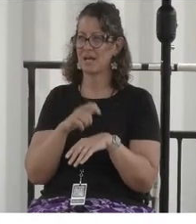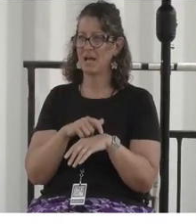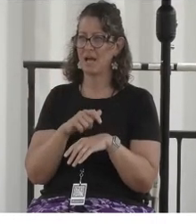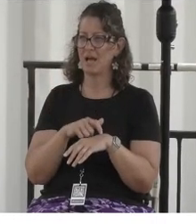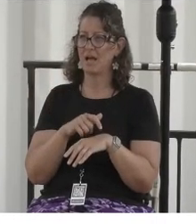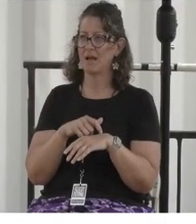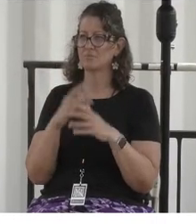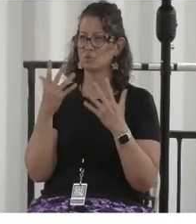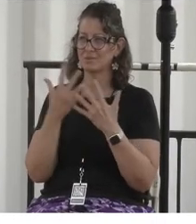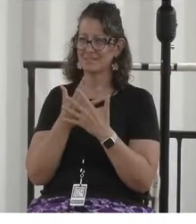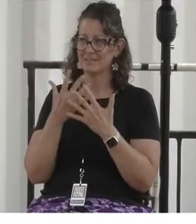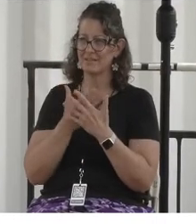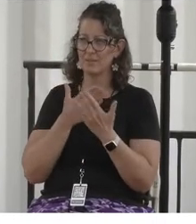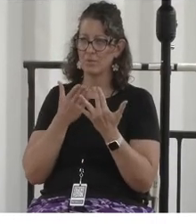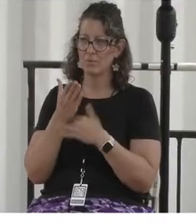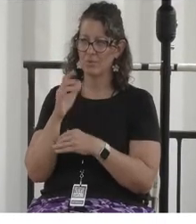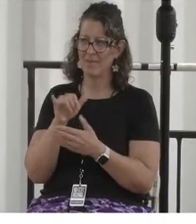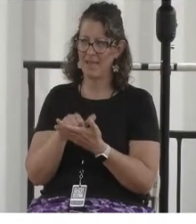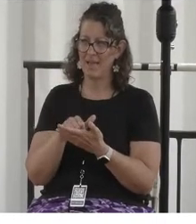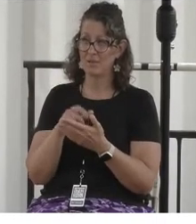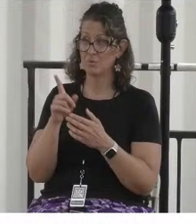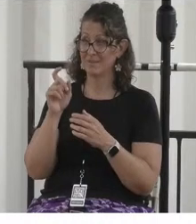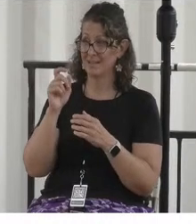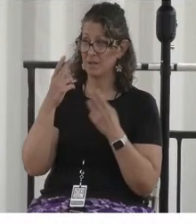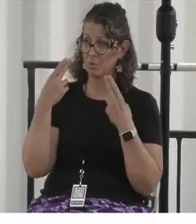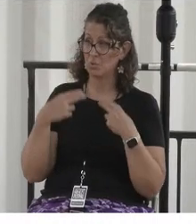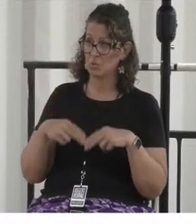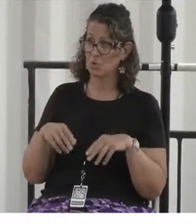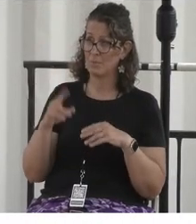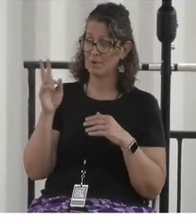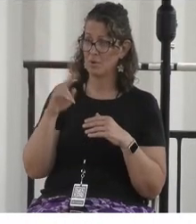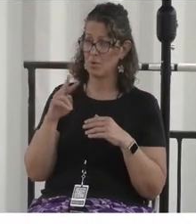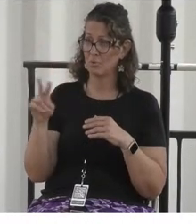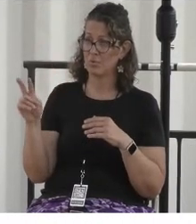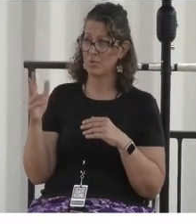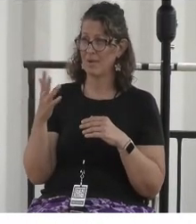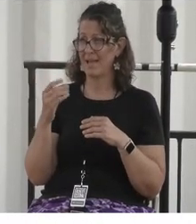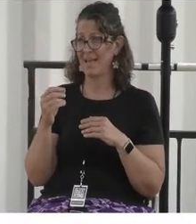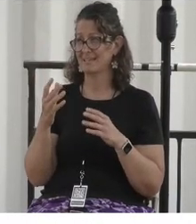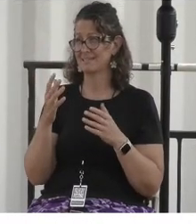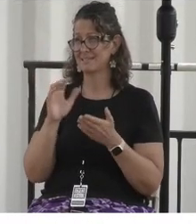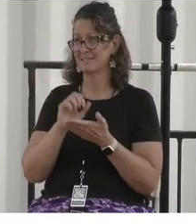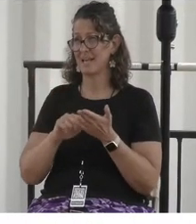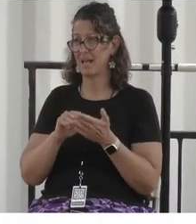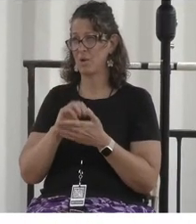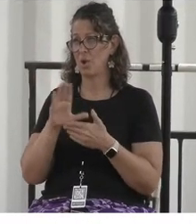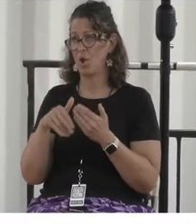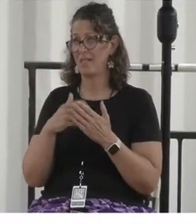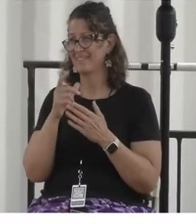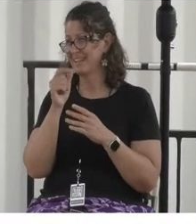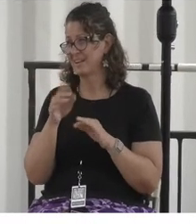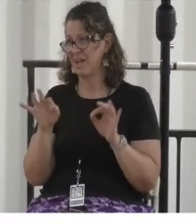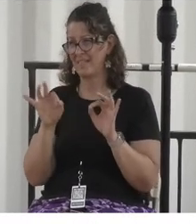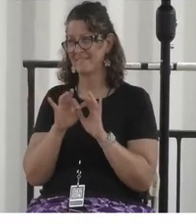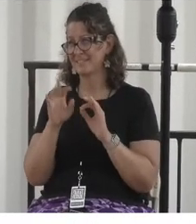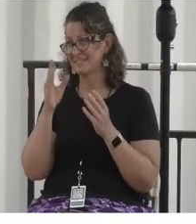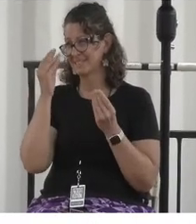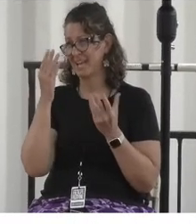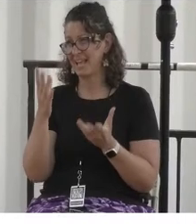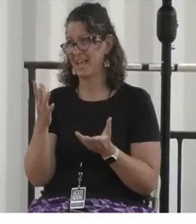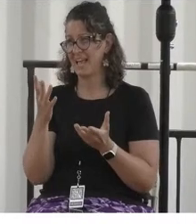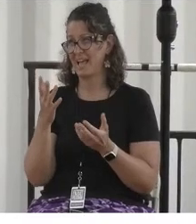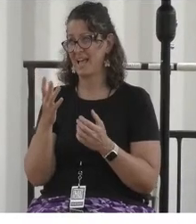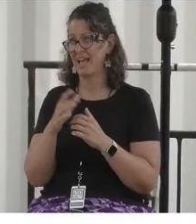spending sifting through it? So do you need a human to go through and take out all of the irrelevant data?